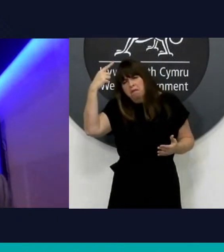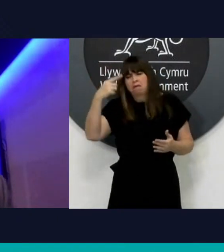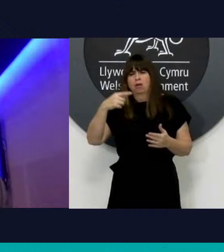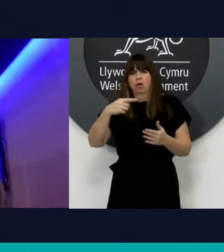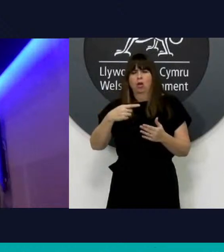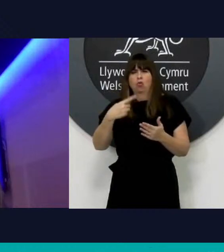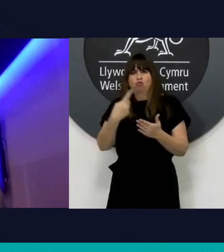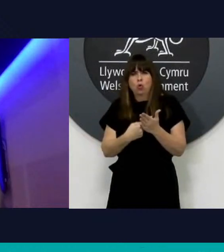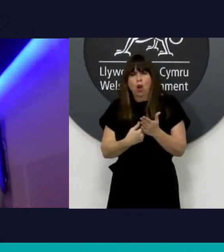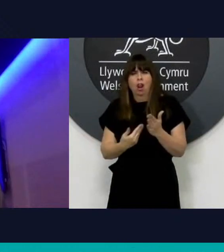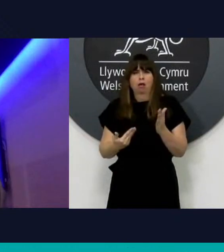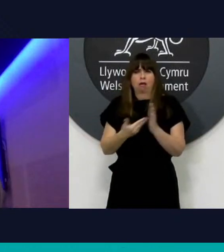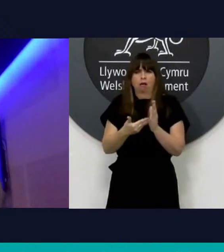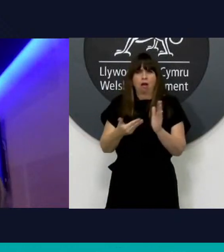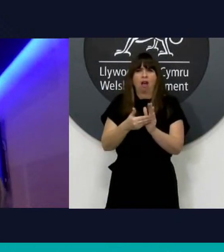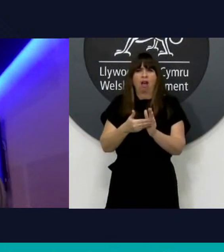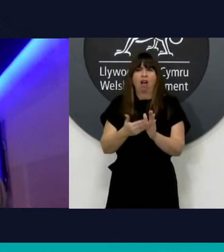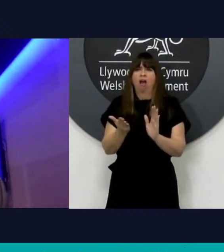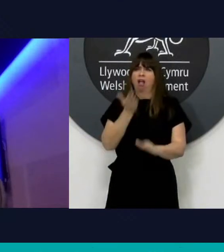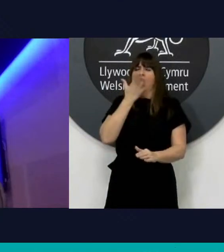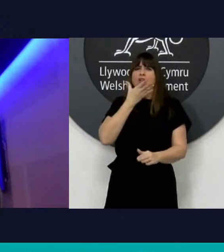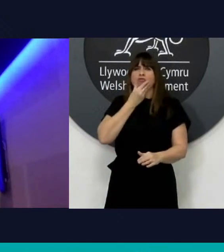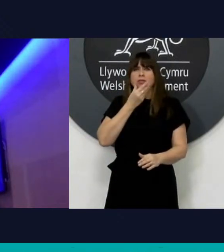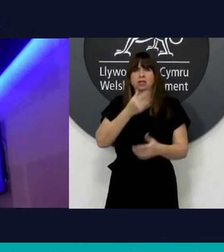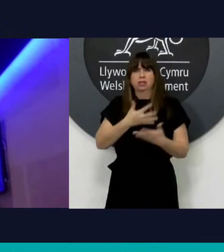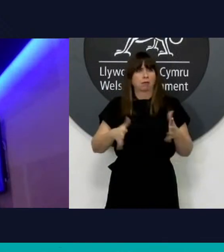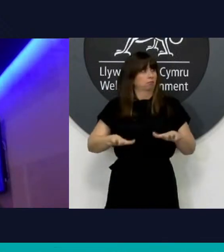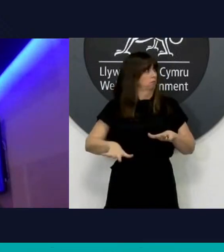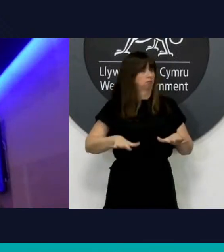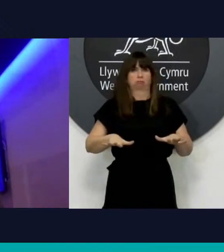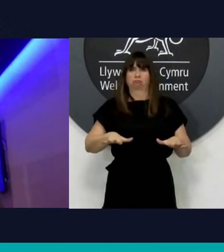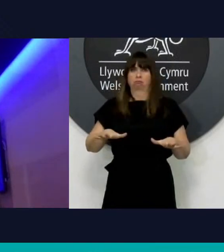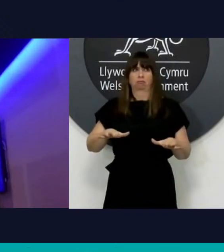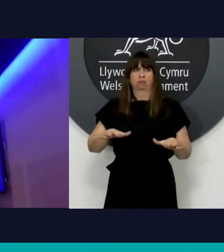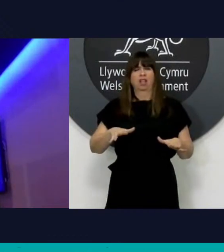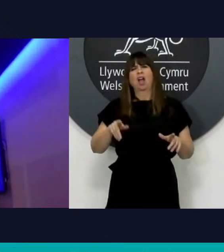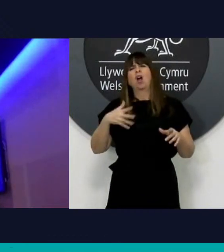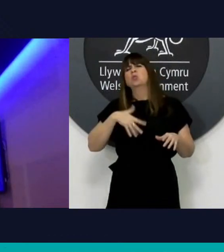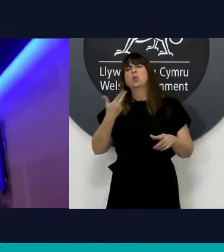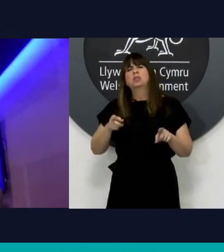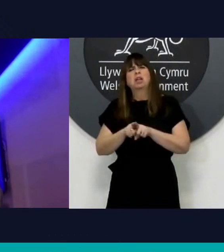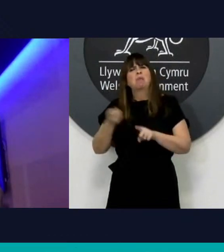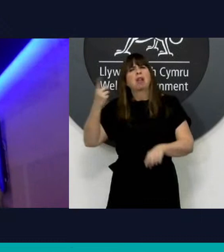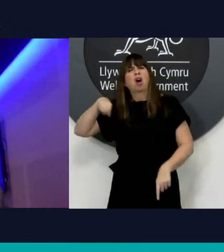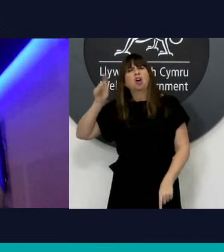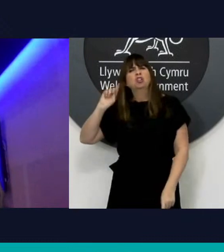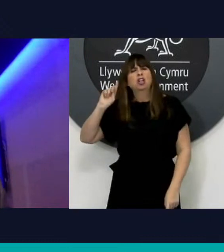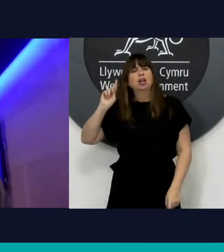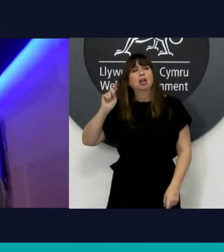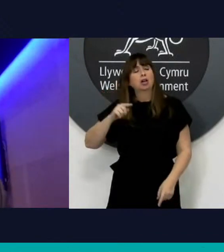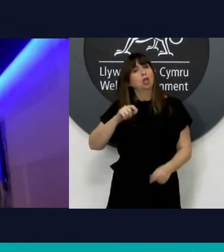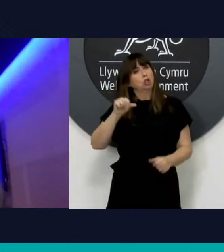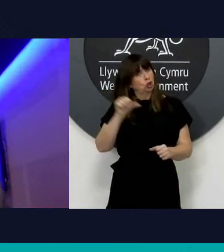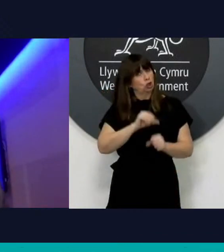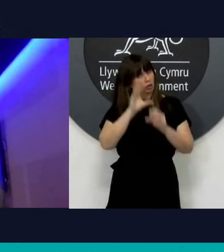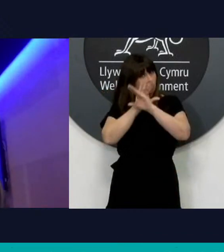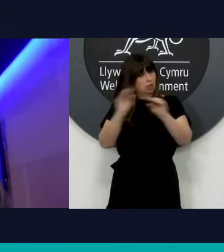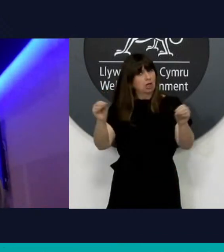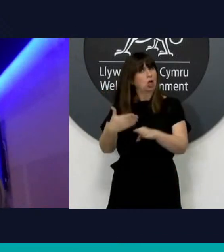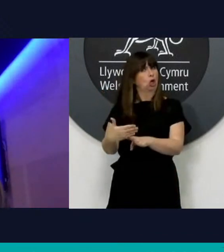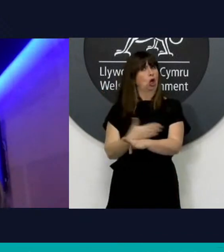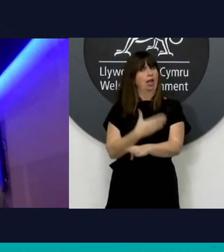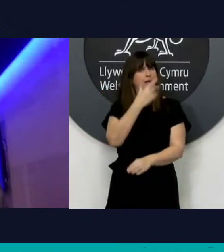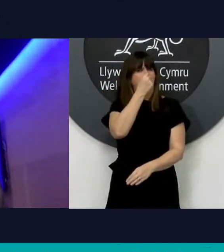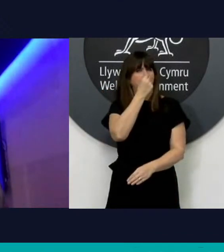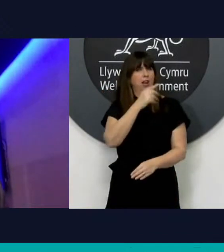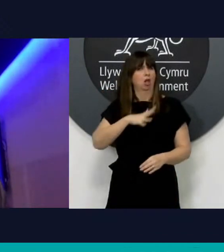weeks before Christmas, people will be incredibly worried. It will echo last year. So don't people deserve to know sooner rather